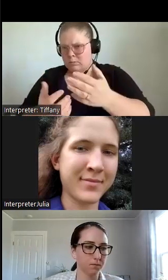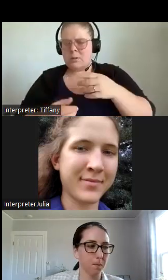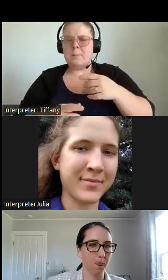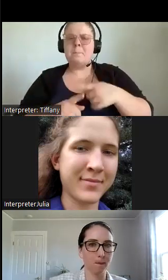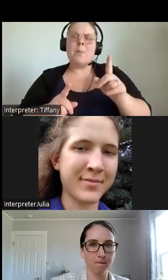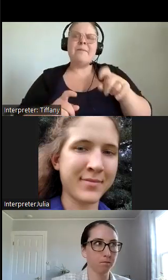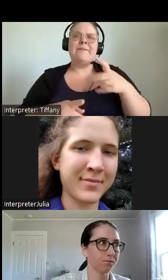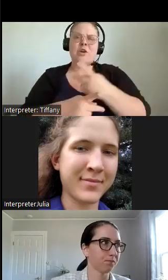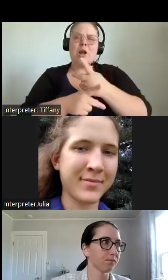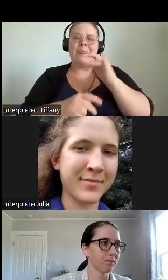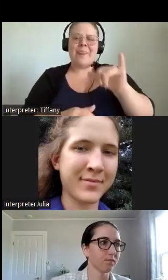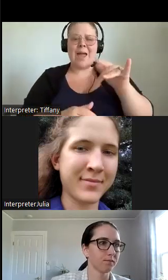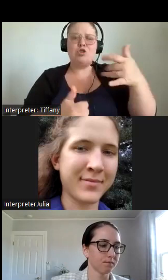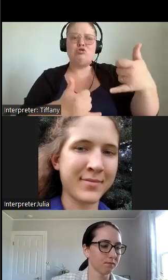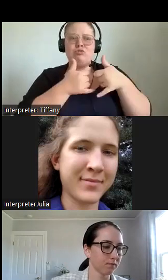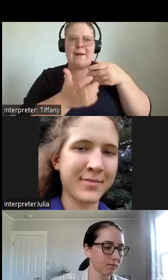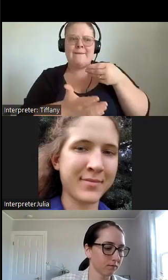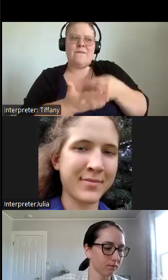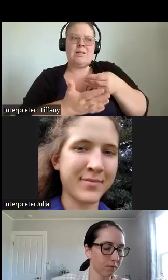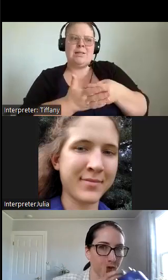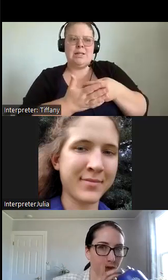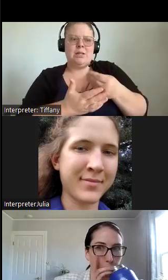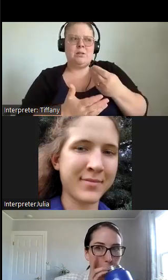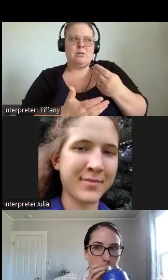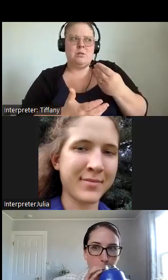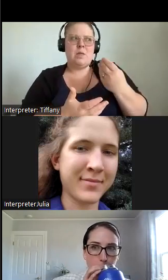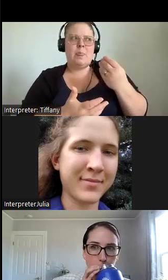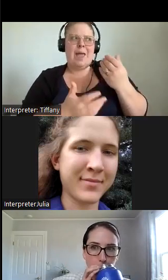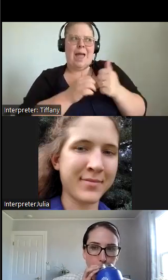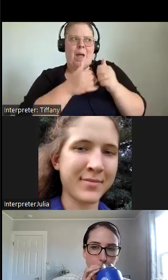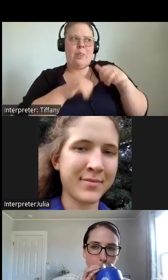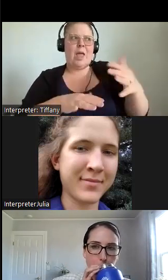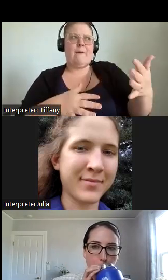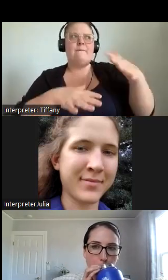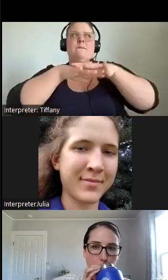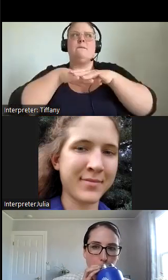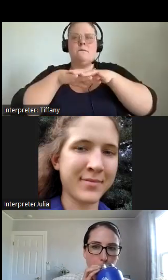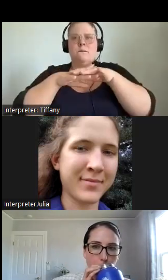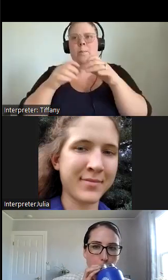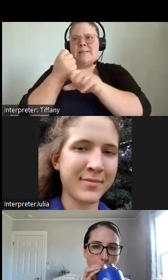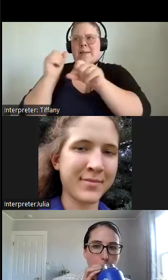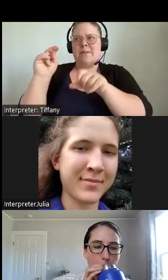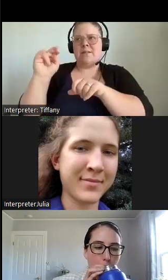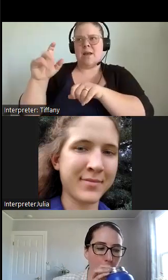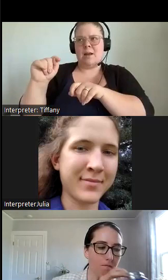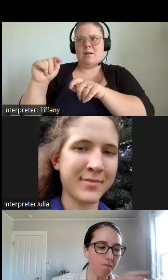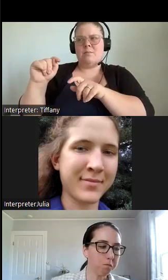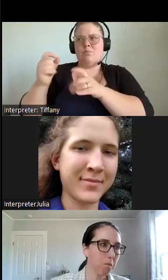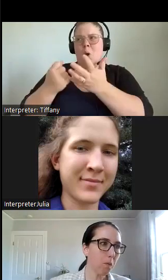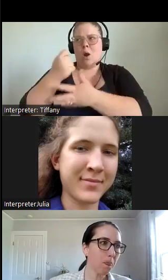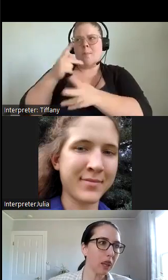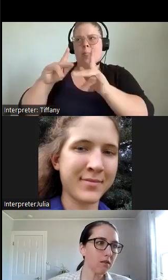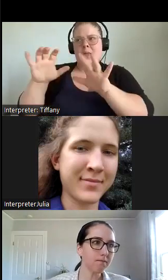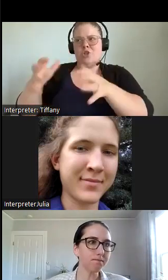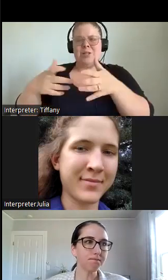that block grant funding priority populations intersects with this new safety net priority populations definition. I'm